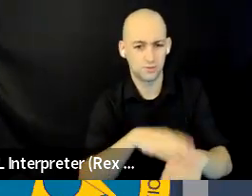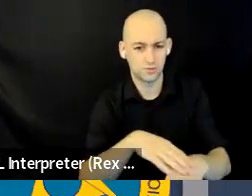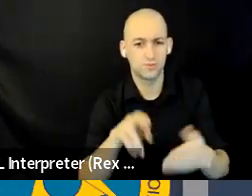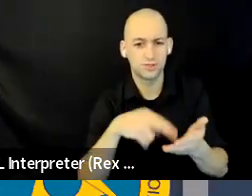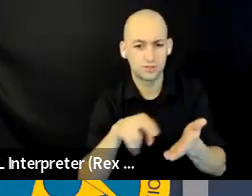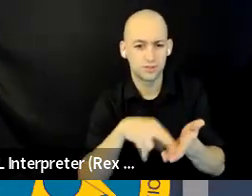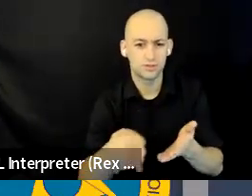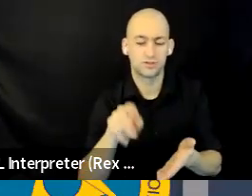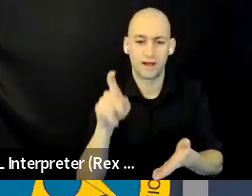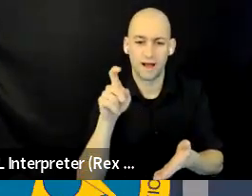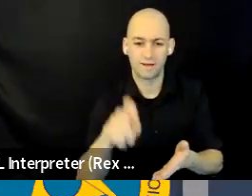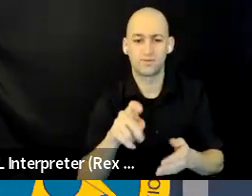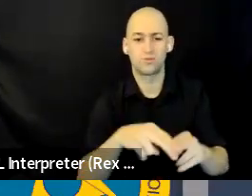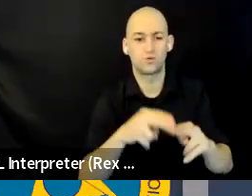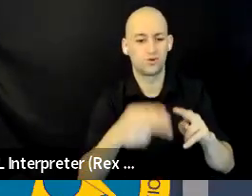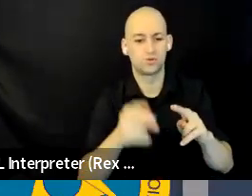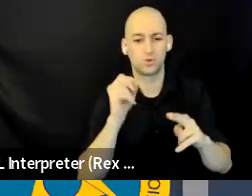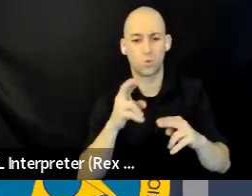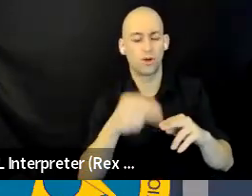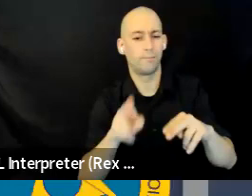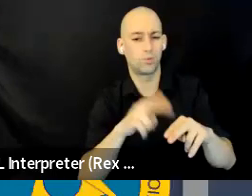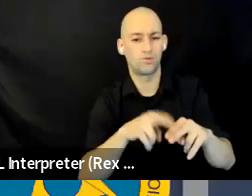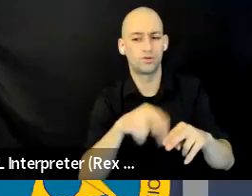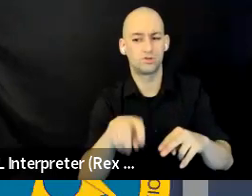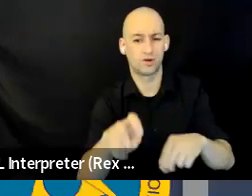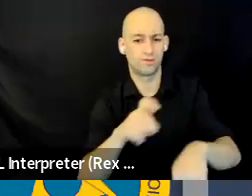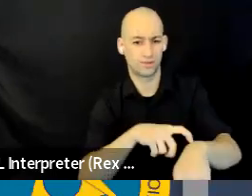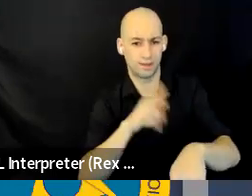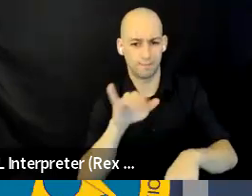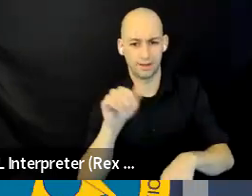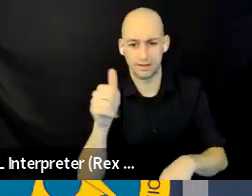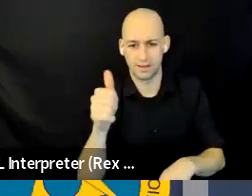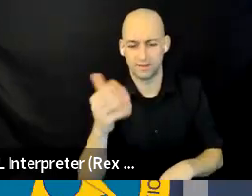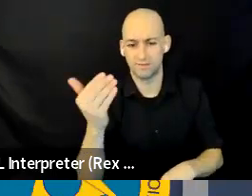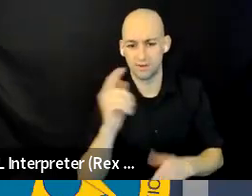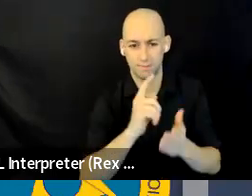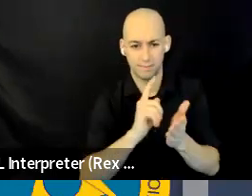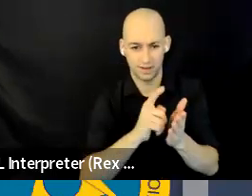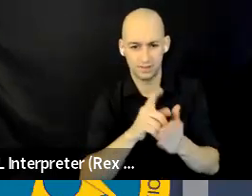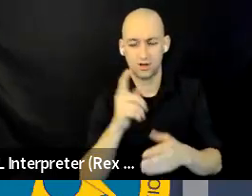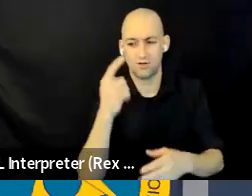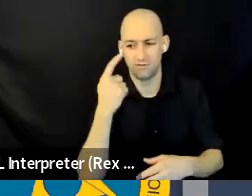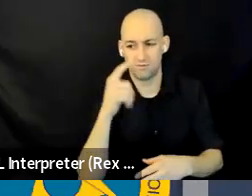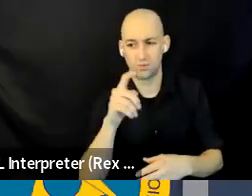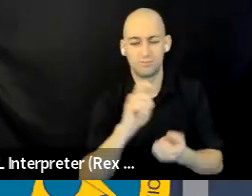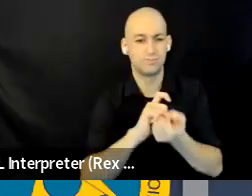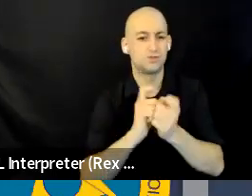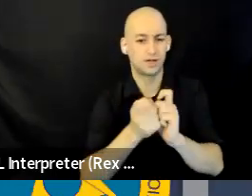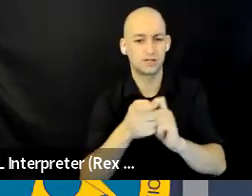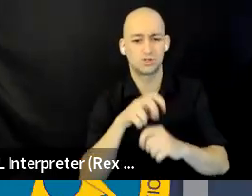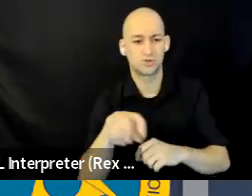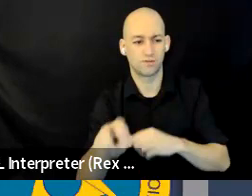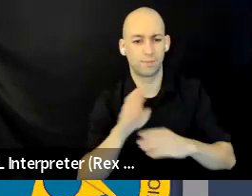to reduce or improve travel times by 10 to 15 minutes to really change travel